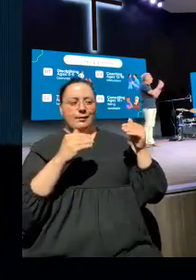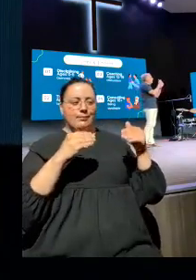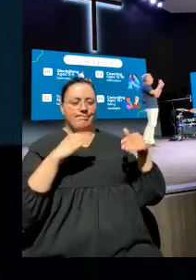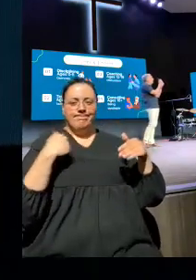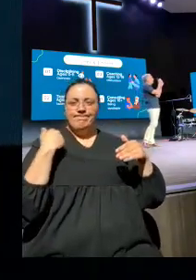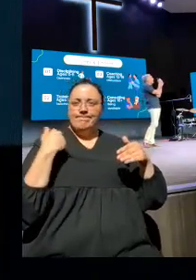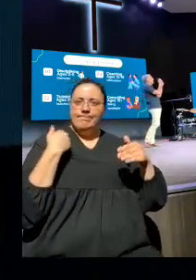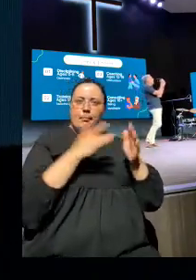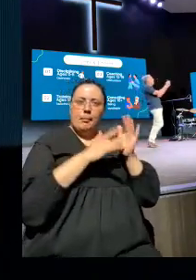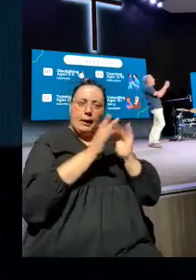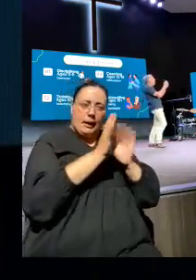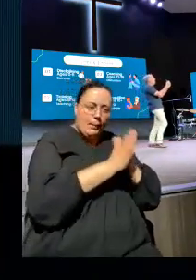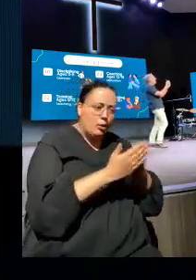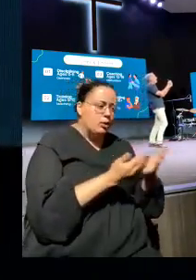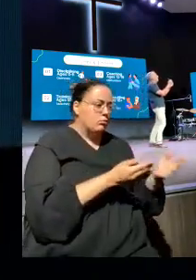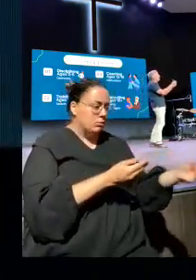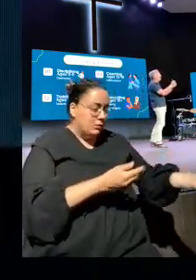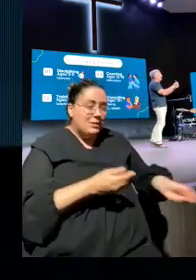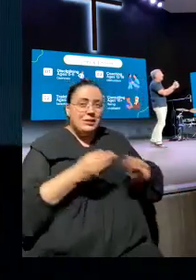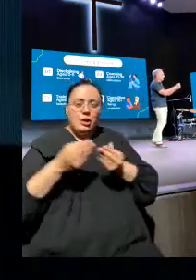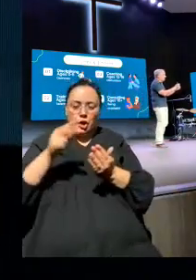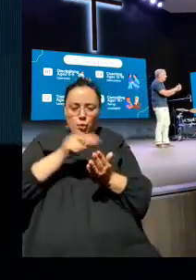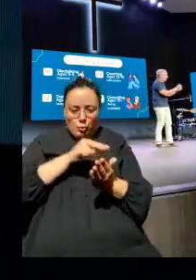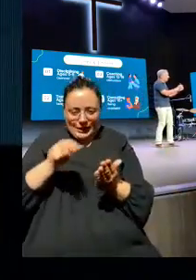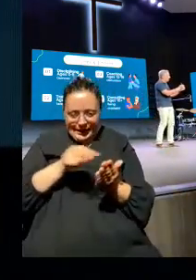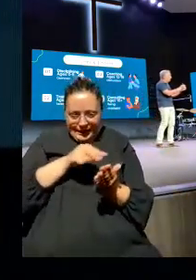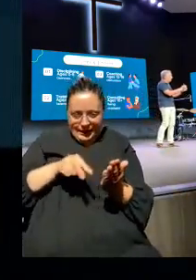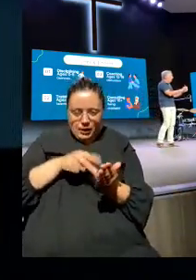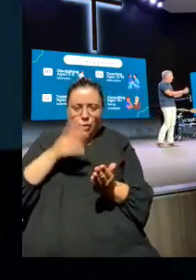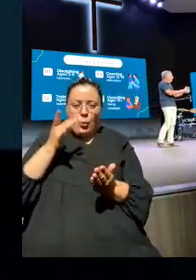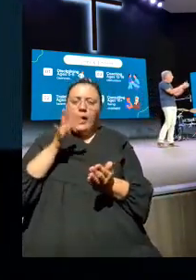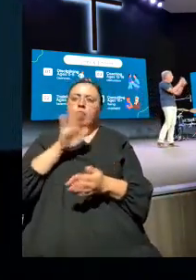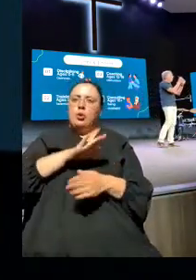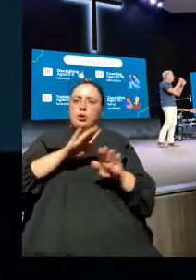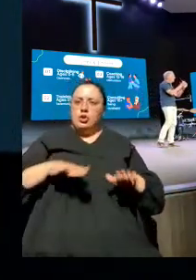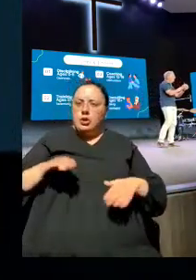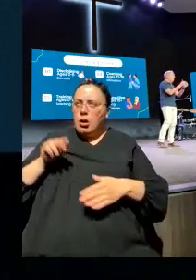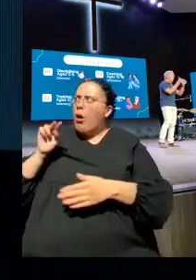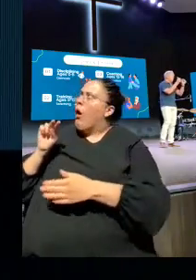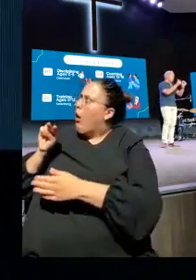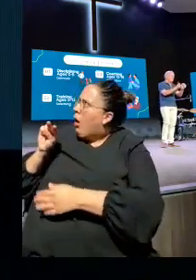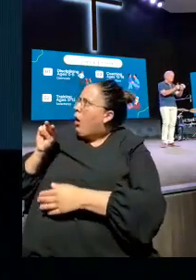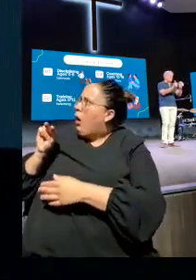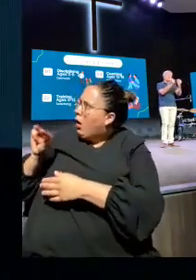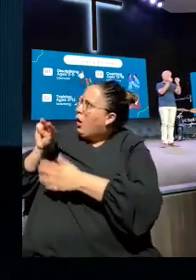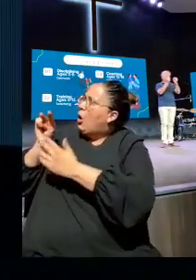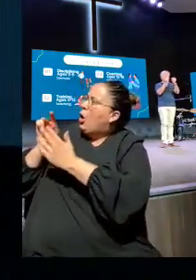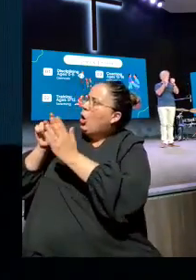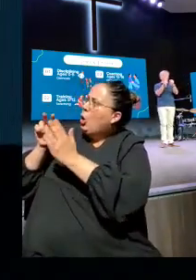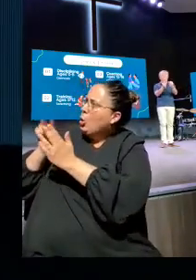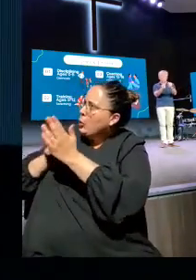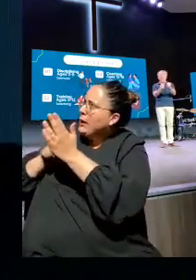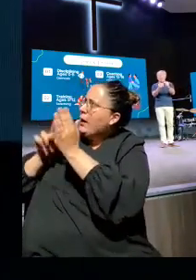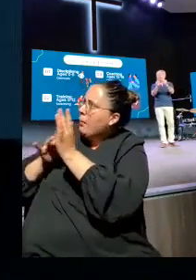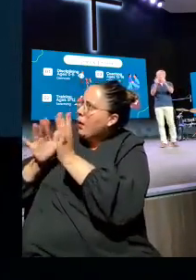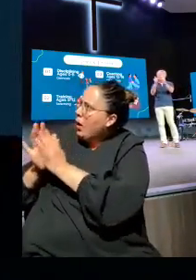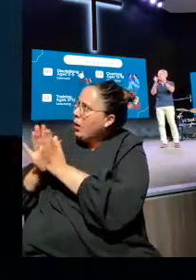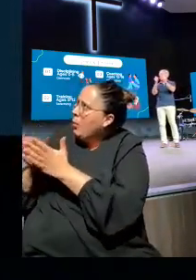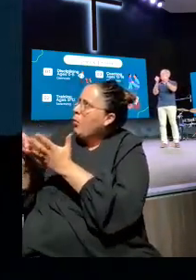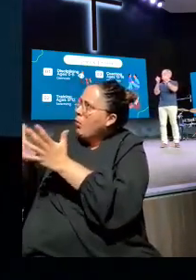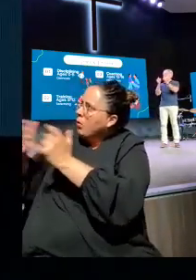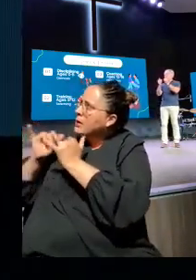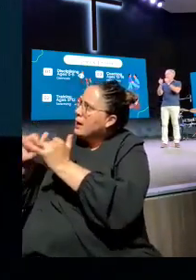Today, this is a wonderful age to be a Christian, because of the number of resources that are supplied to